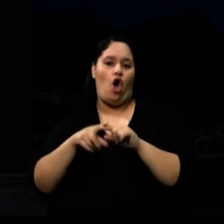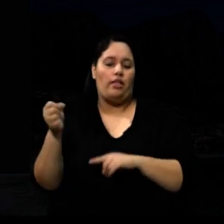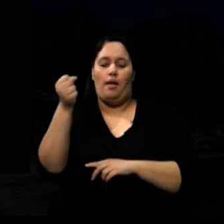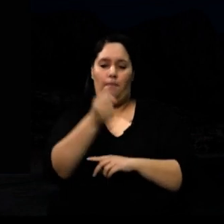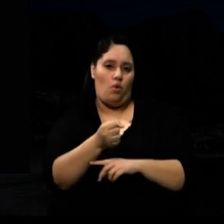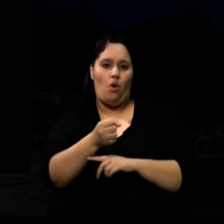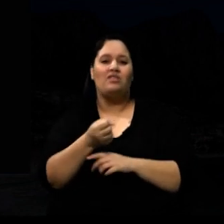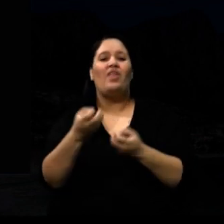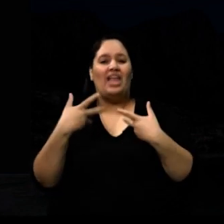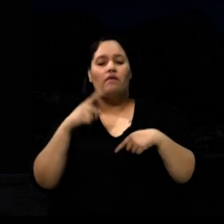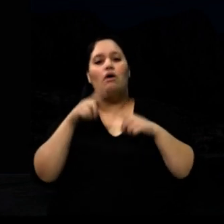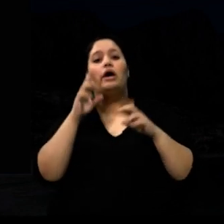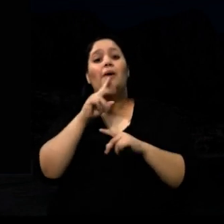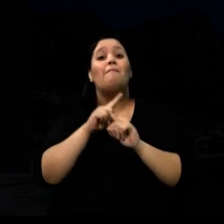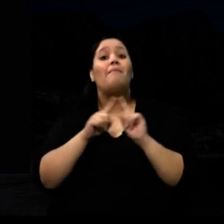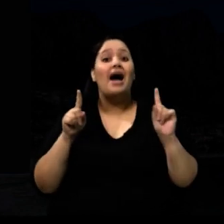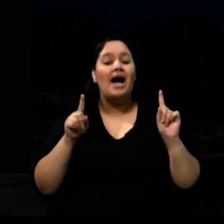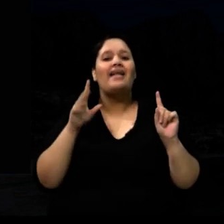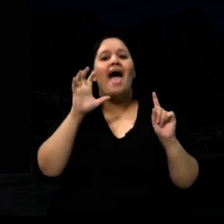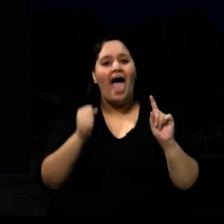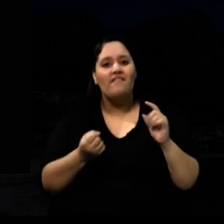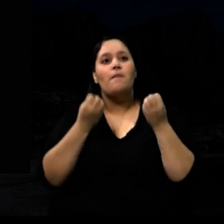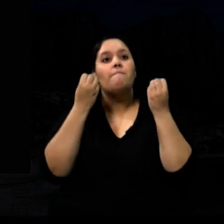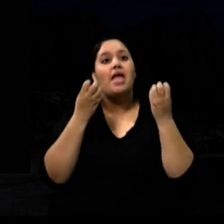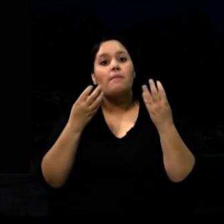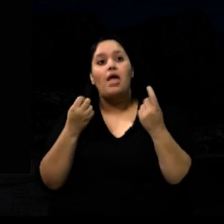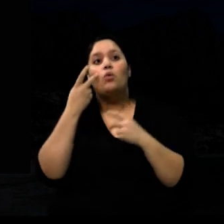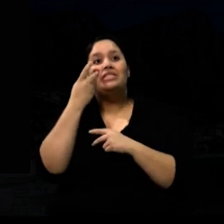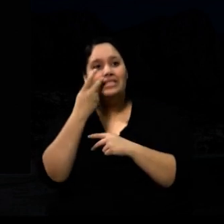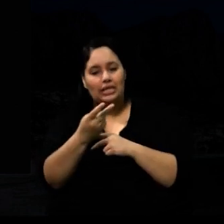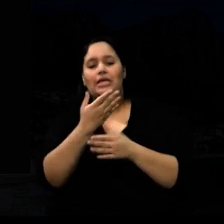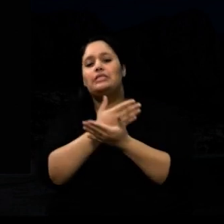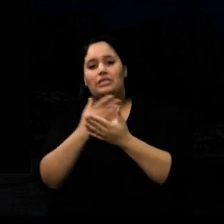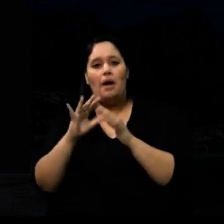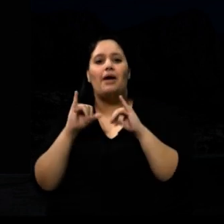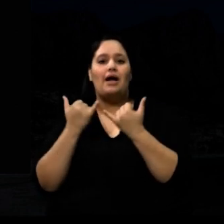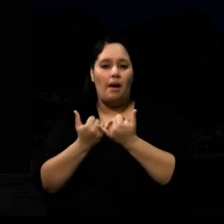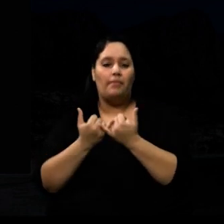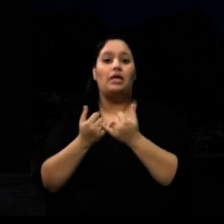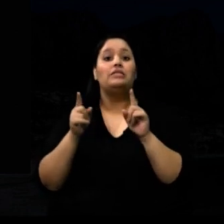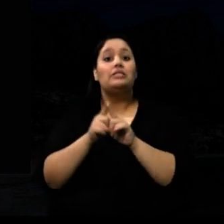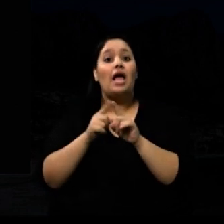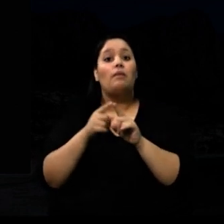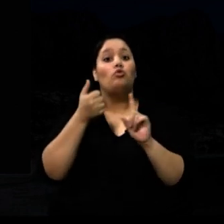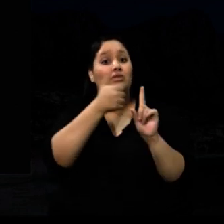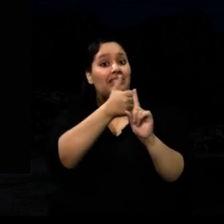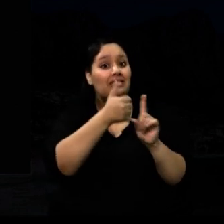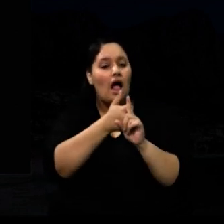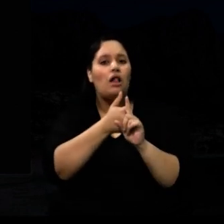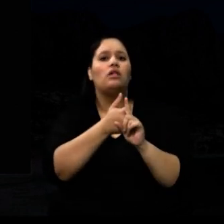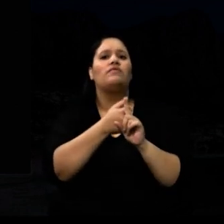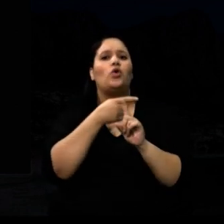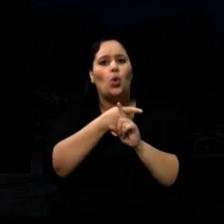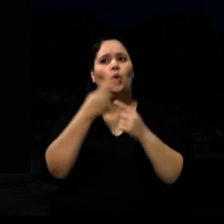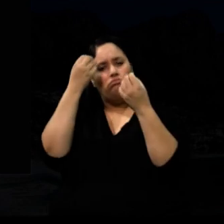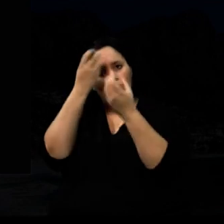But there have been many attempts now. And having spoken to your host yourself, he has